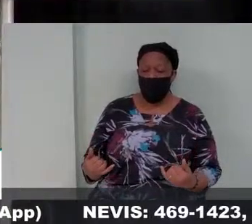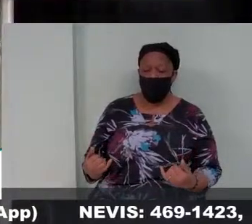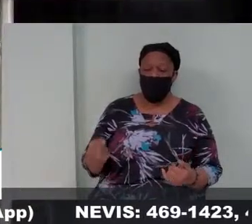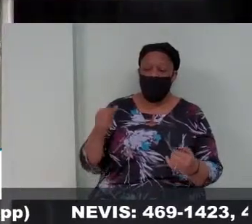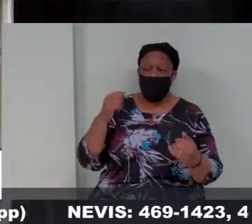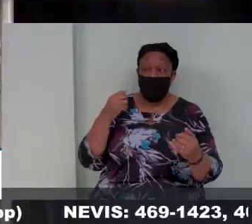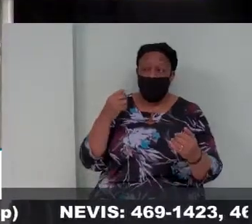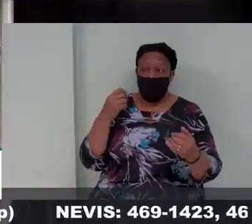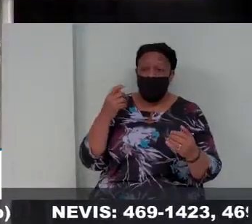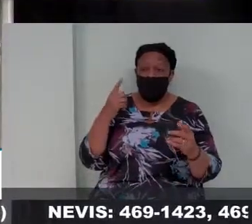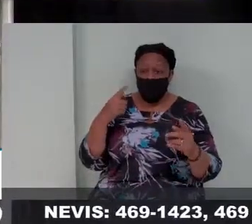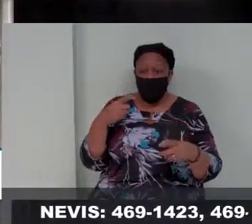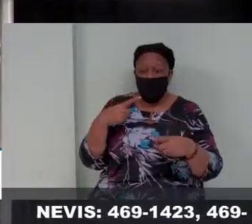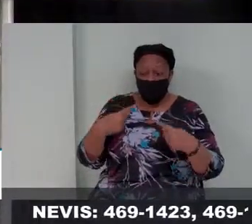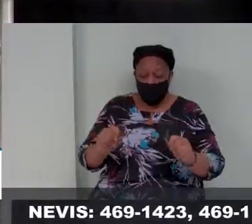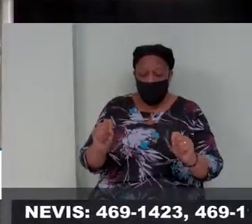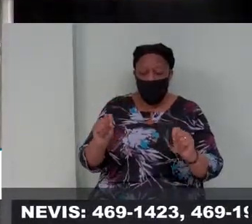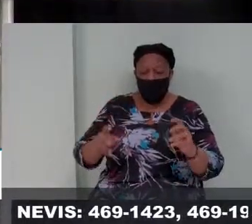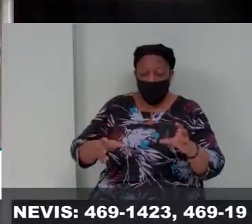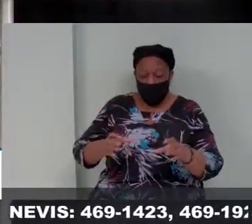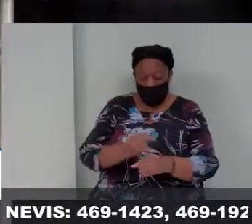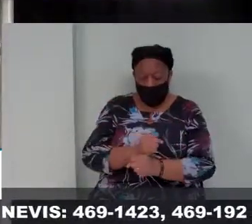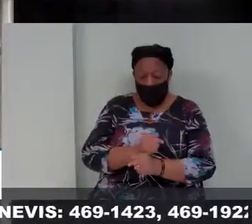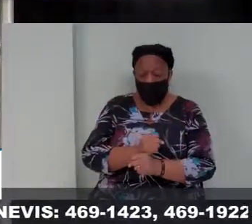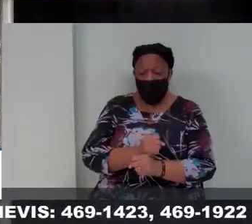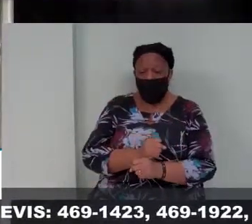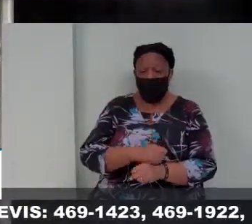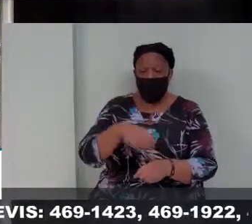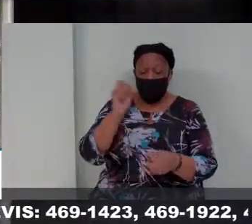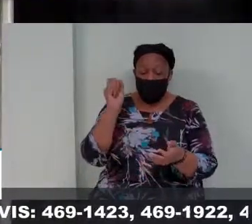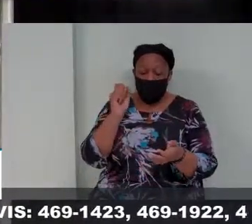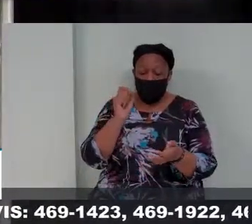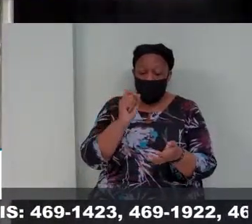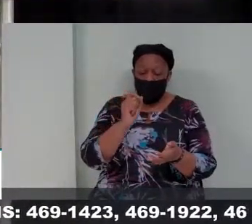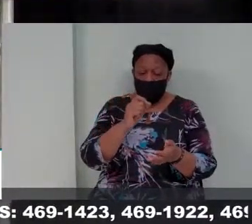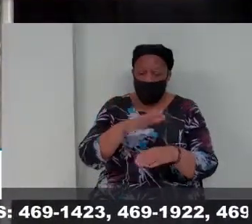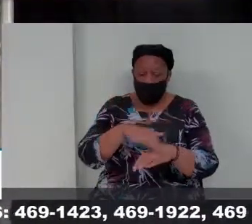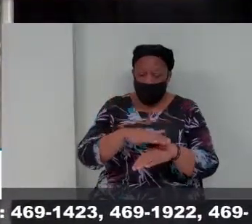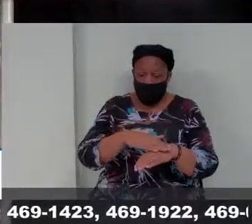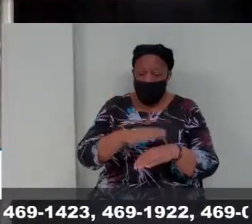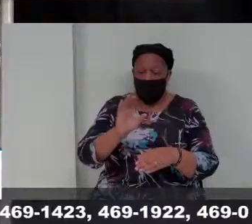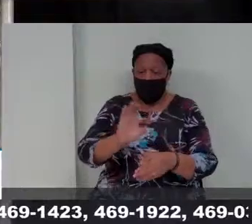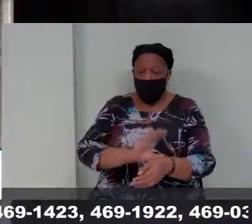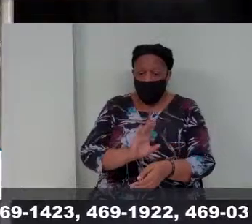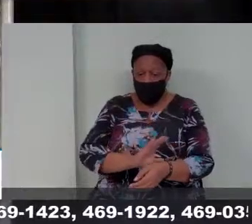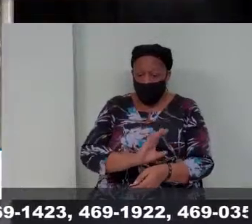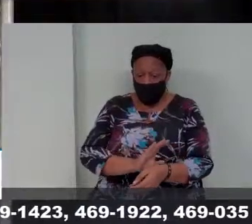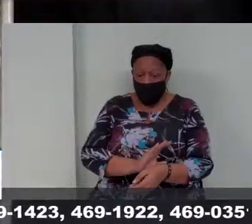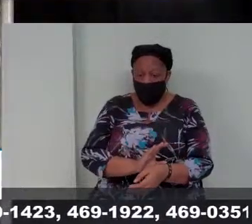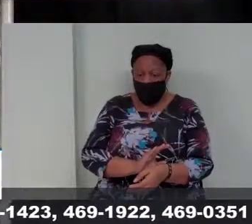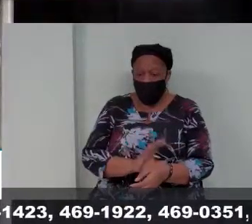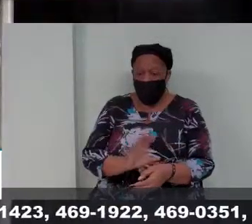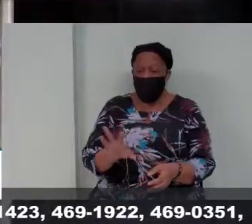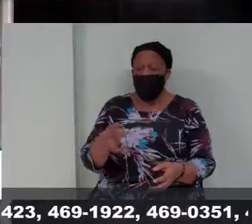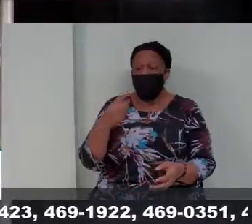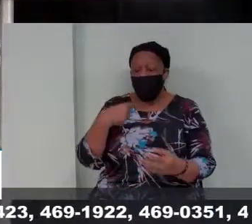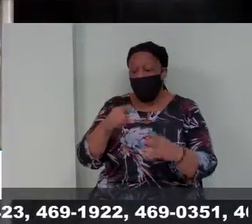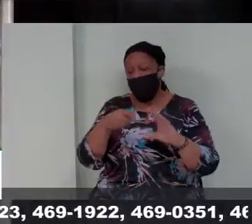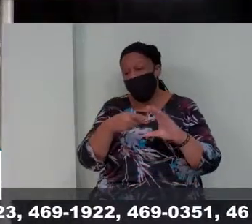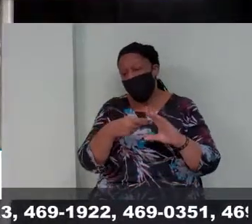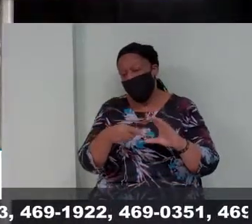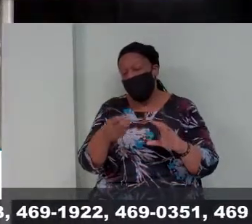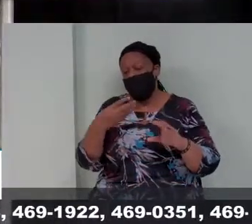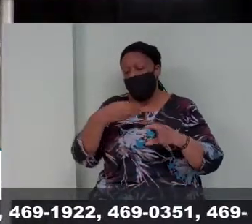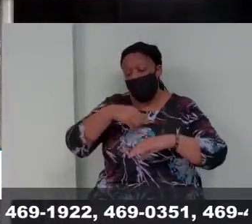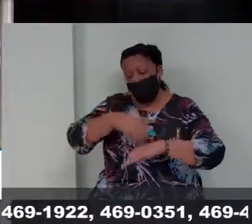online to reduce contact with anyone, to bring a letter or to pick up a letter. And so